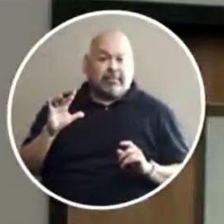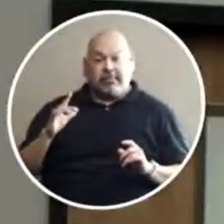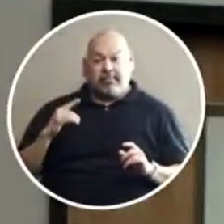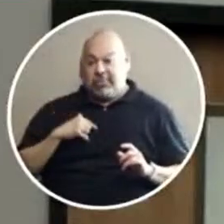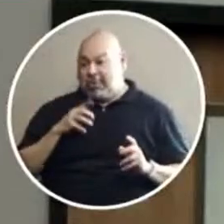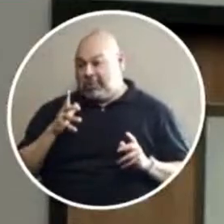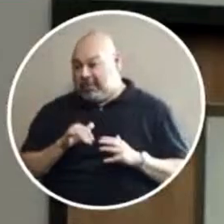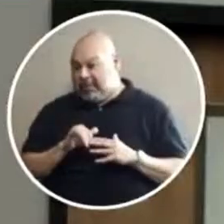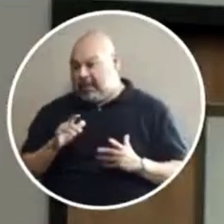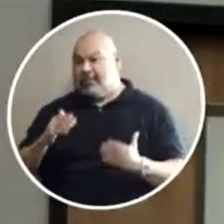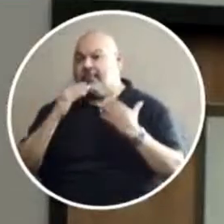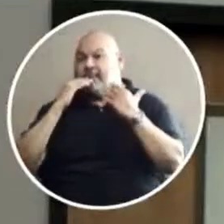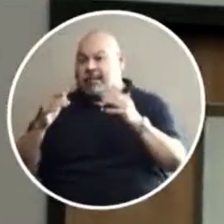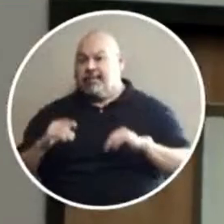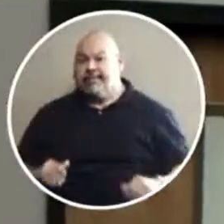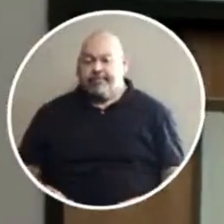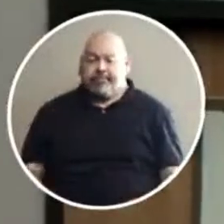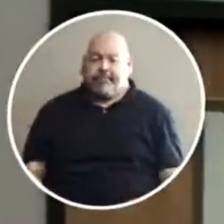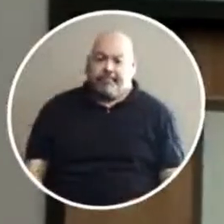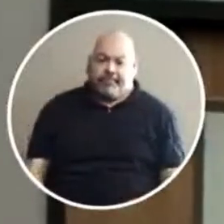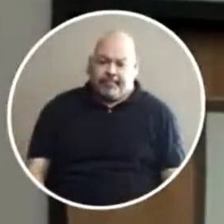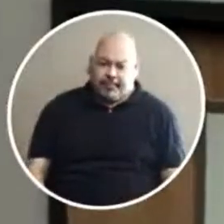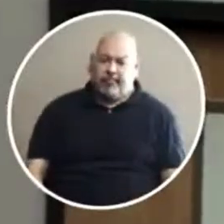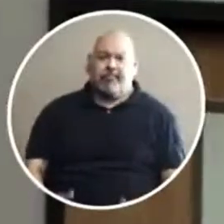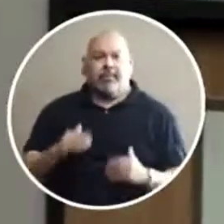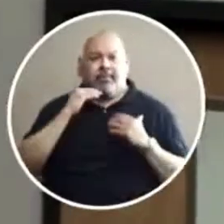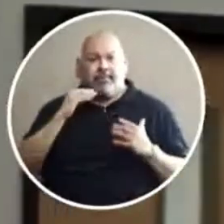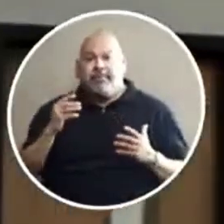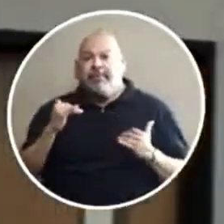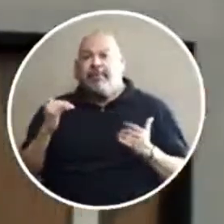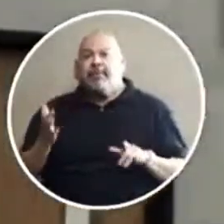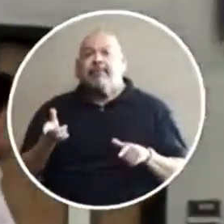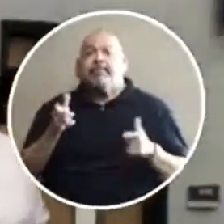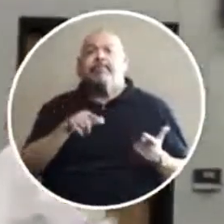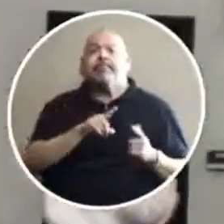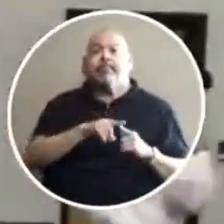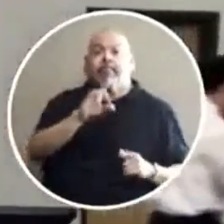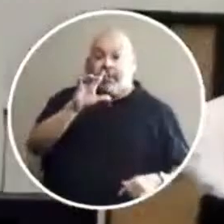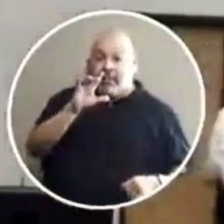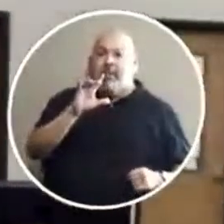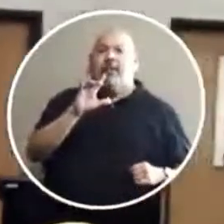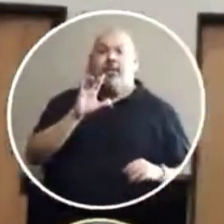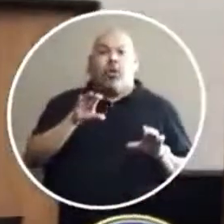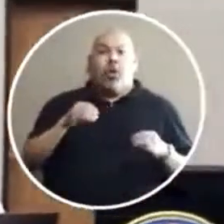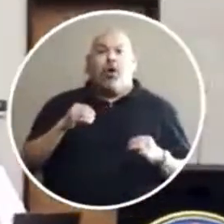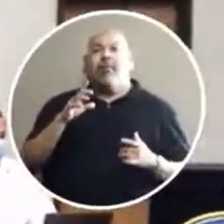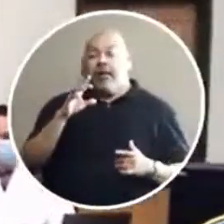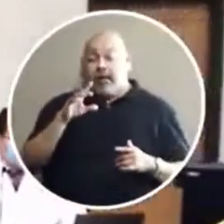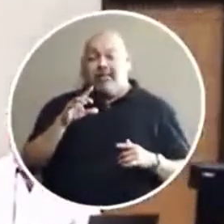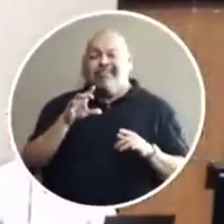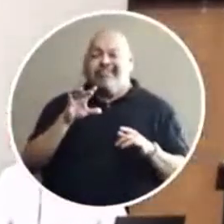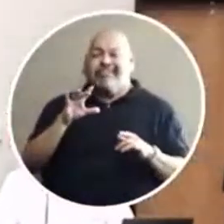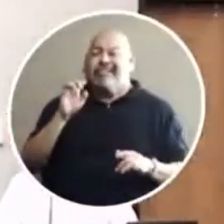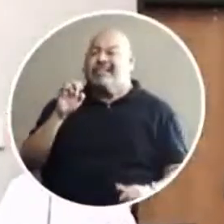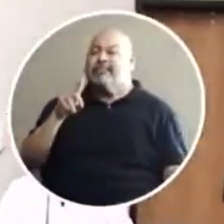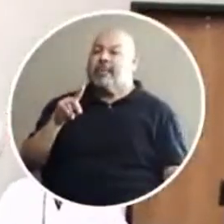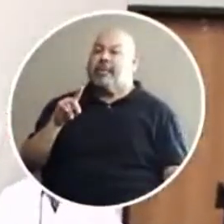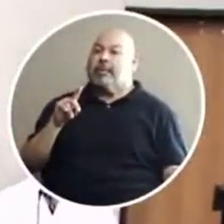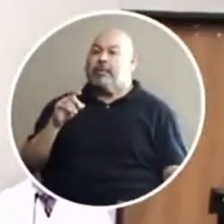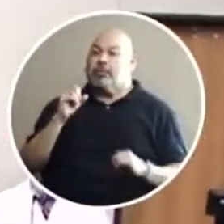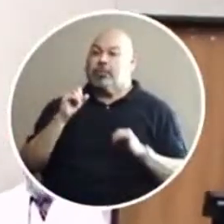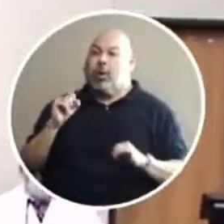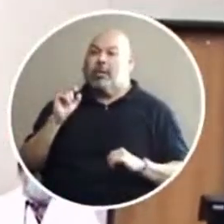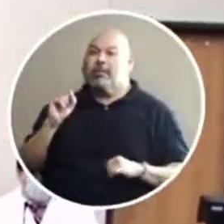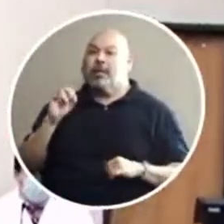we'll leave it at that. So thank you. Thank you, Jorge. And once again, those addresses are epstrong.org for information